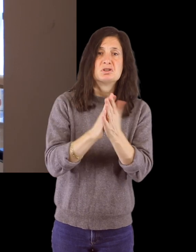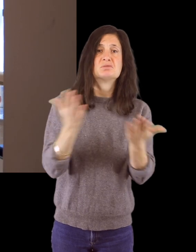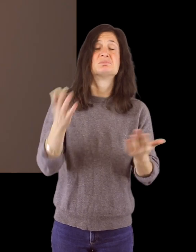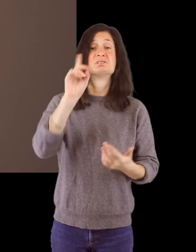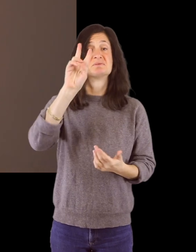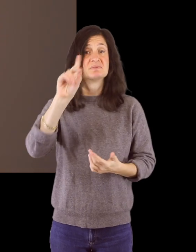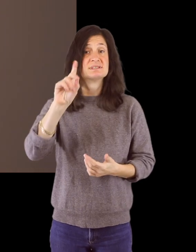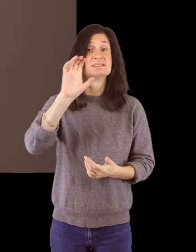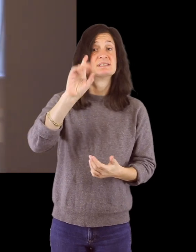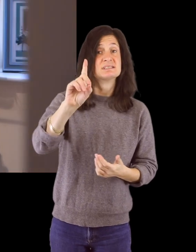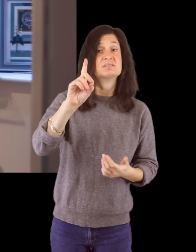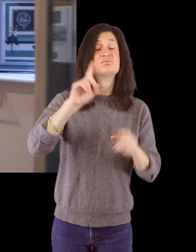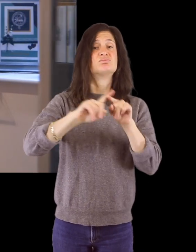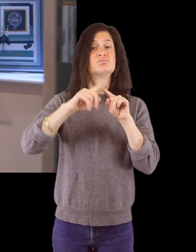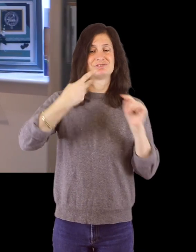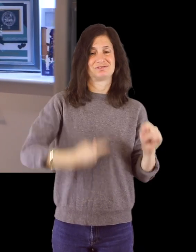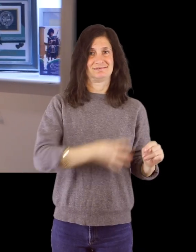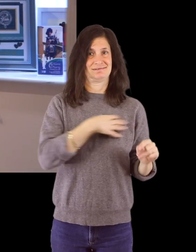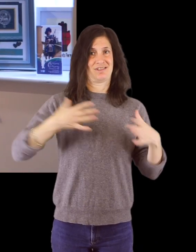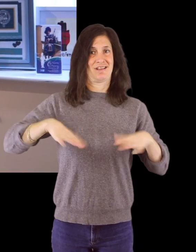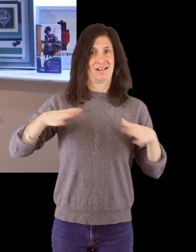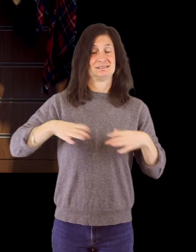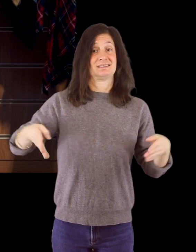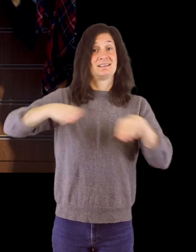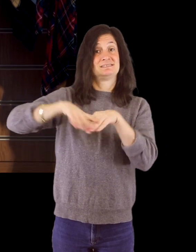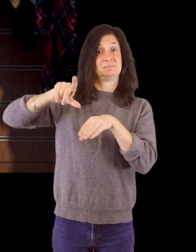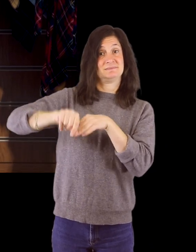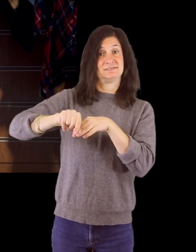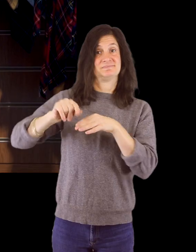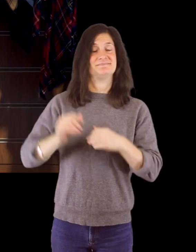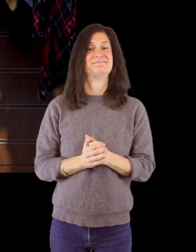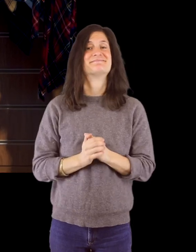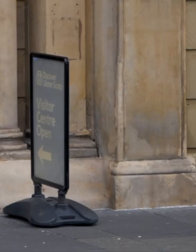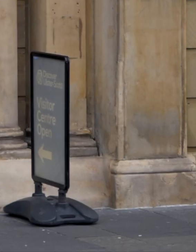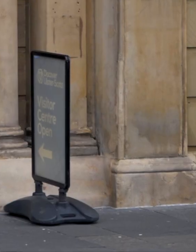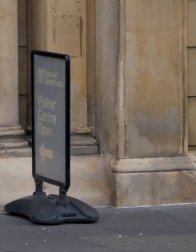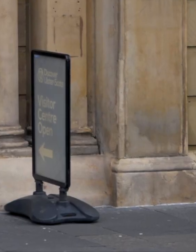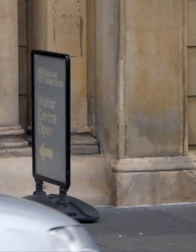DVDs and CDs, and items such as tartan clothing and kilt pins.